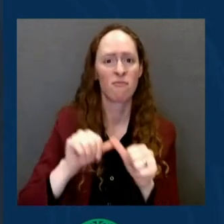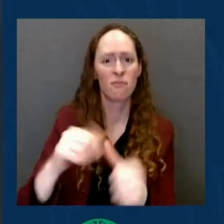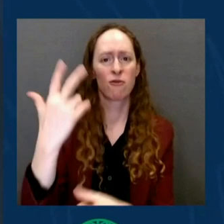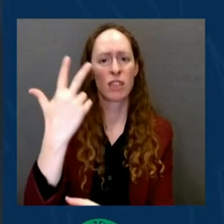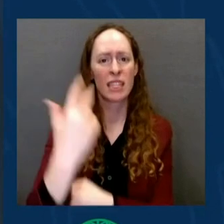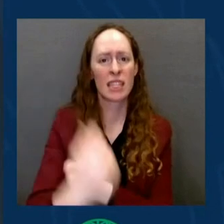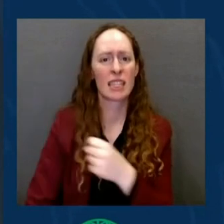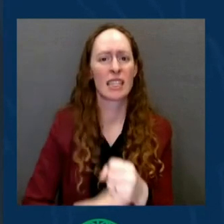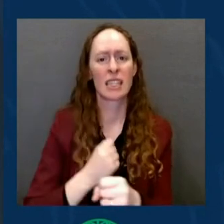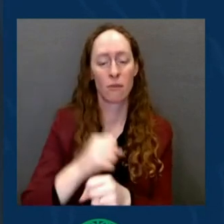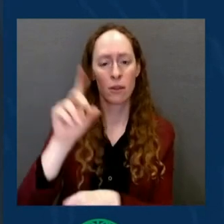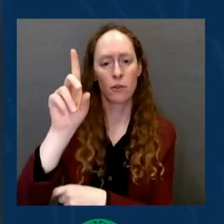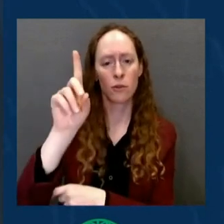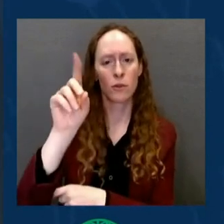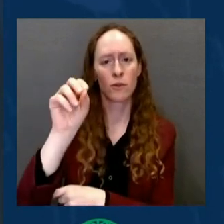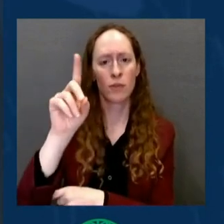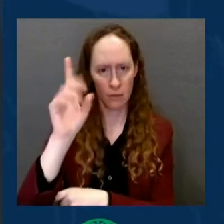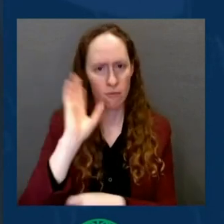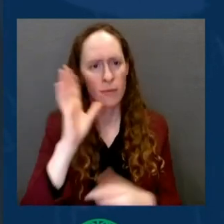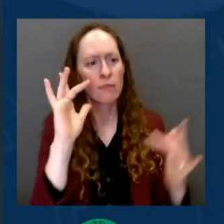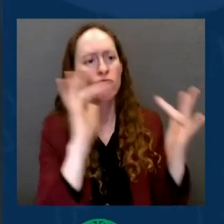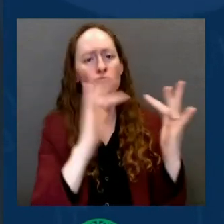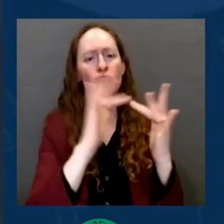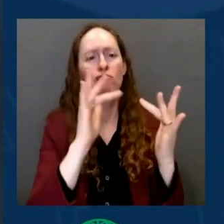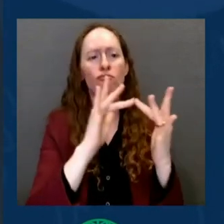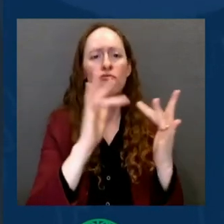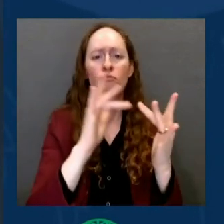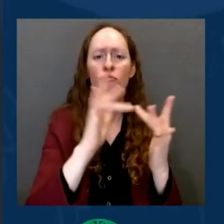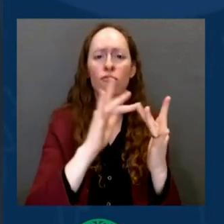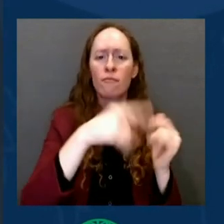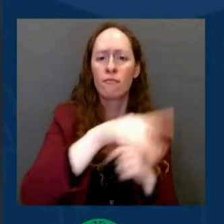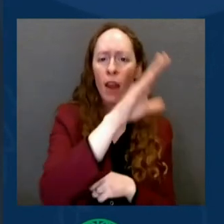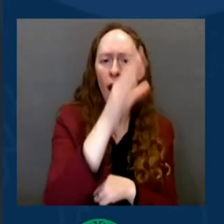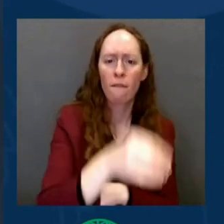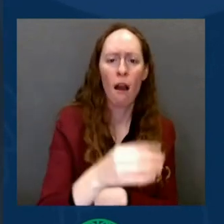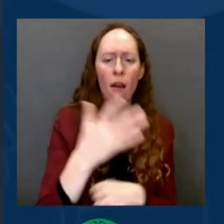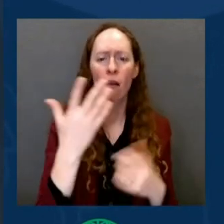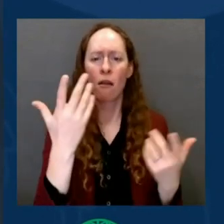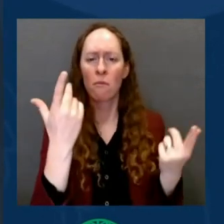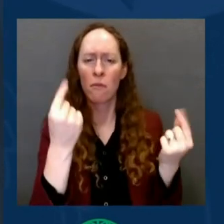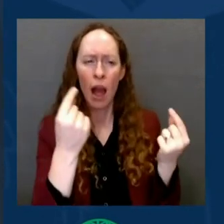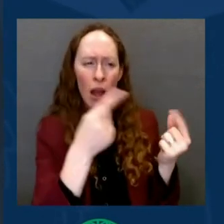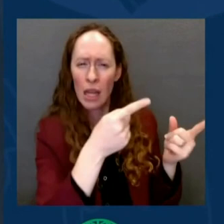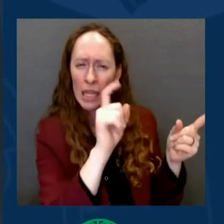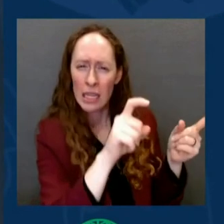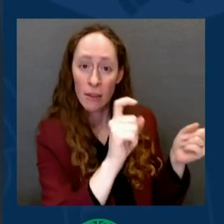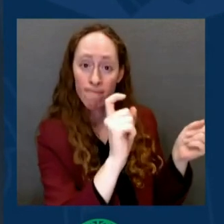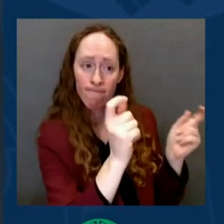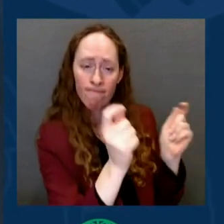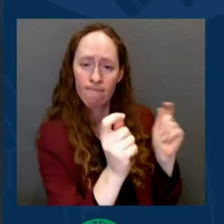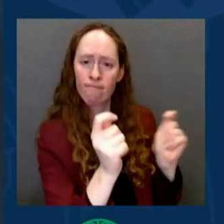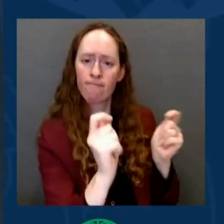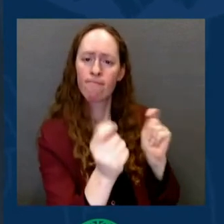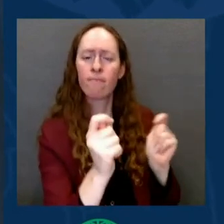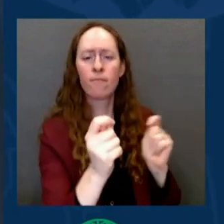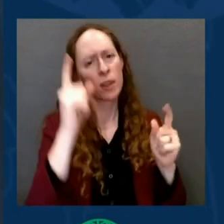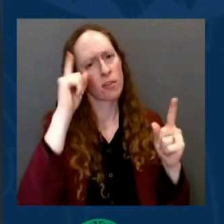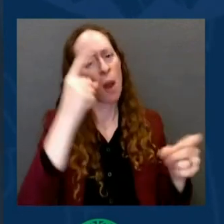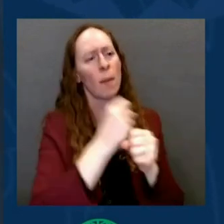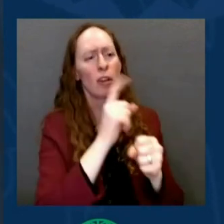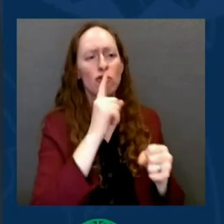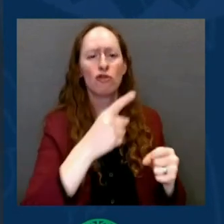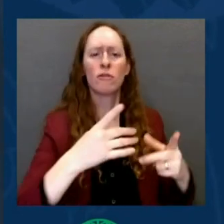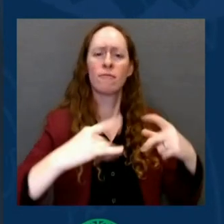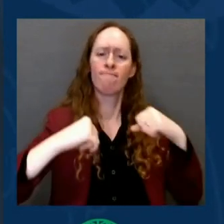boost reforms that build their security capacity. Now, as every leader here